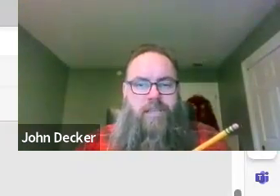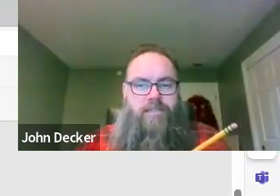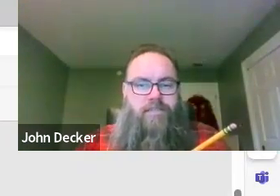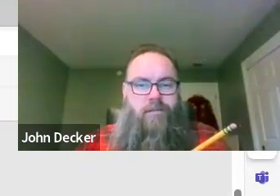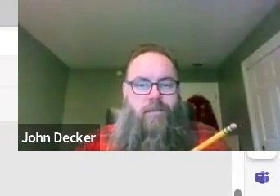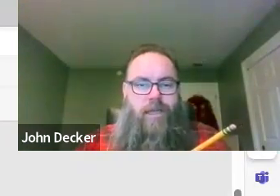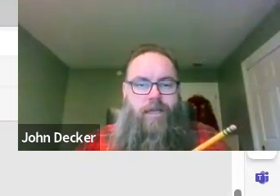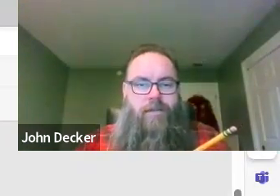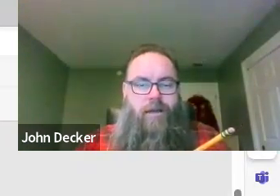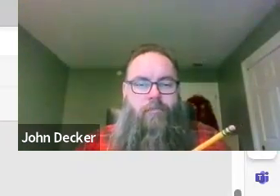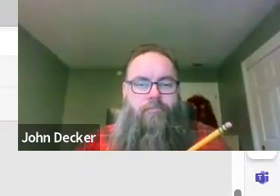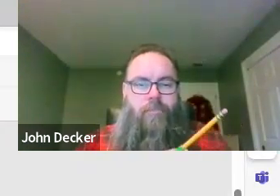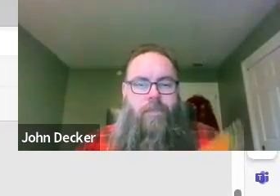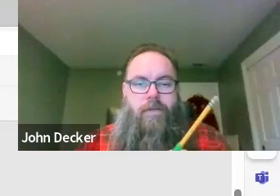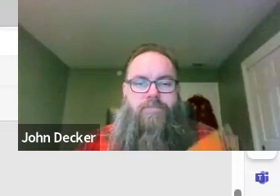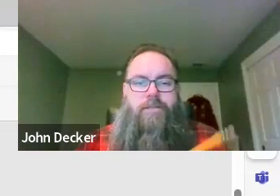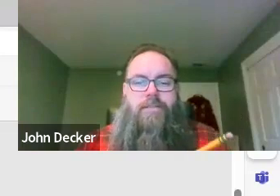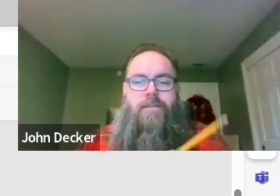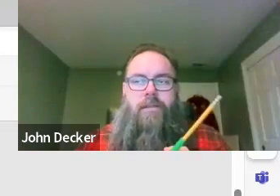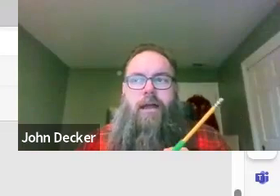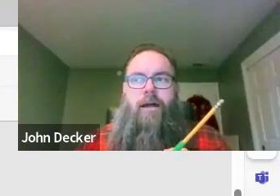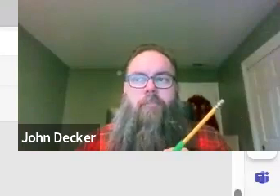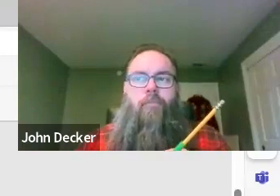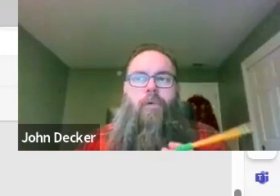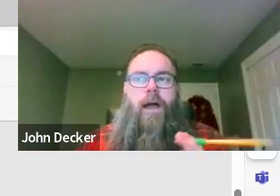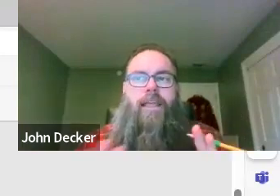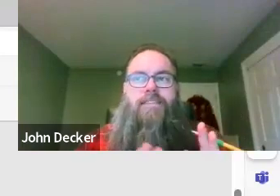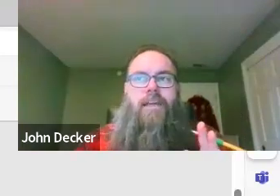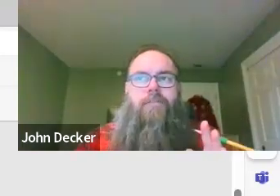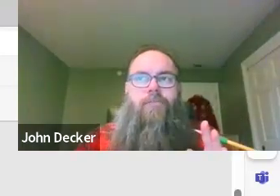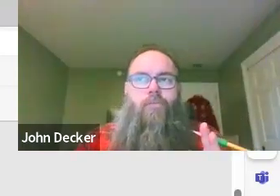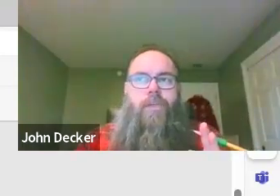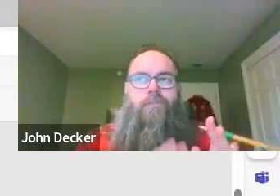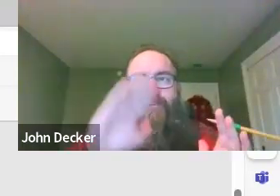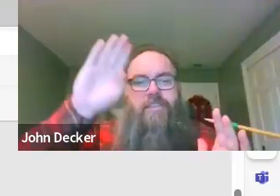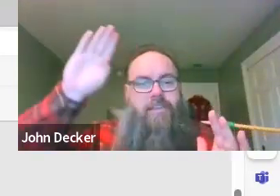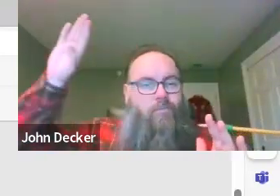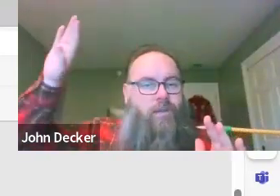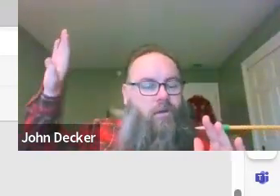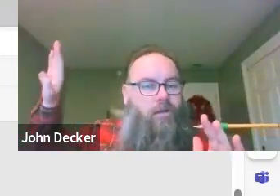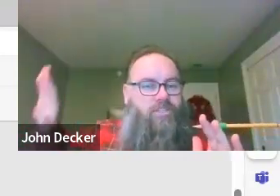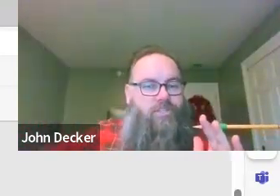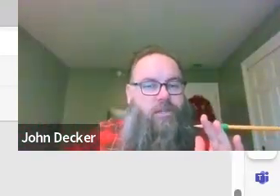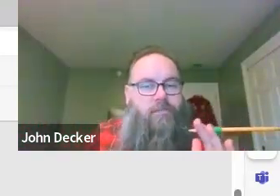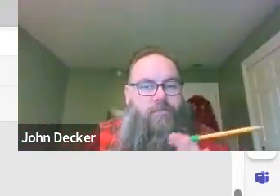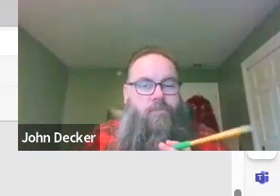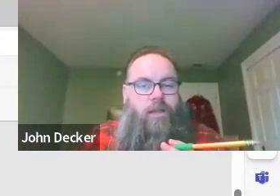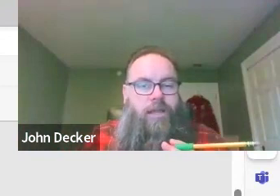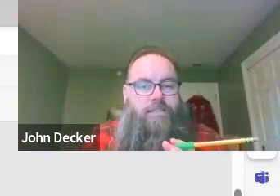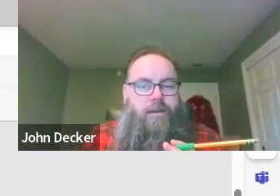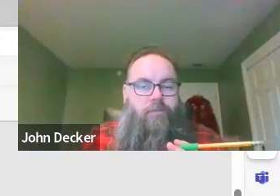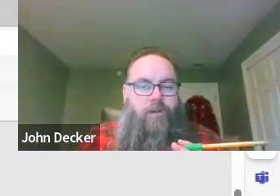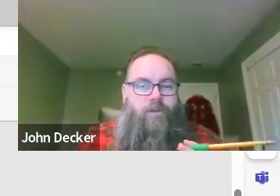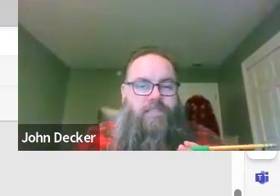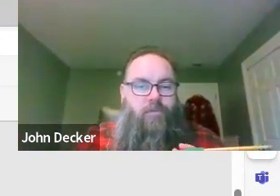from DDS on that response. I'd like to kind of revisit and relaunch kind of